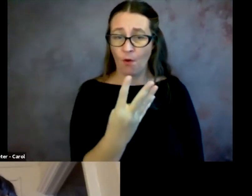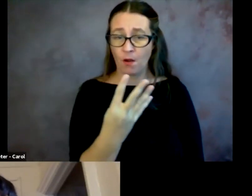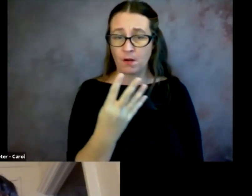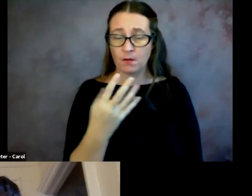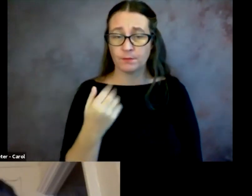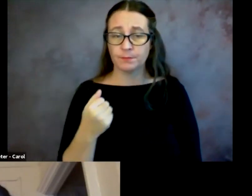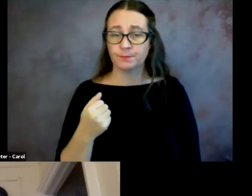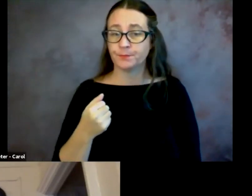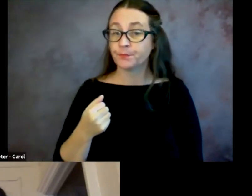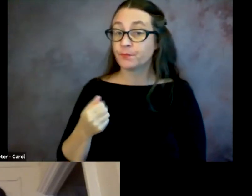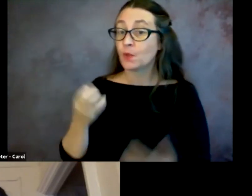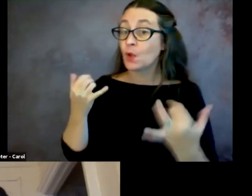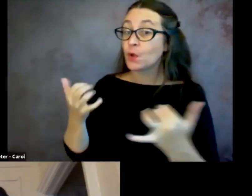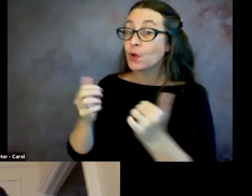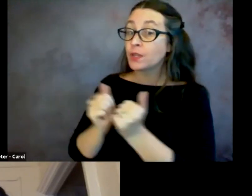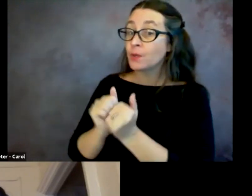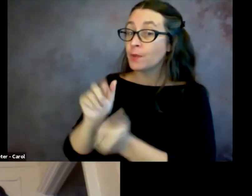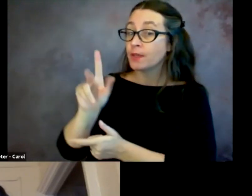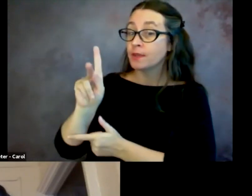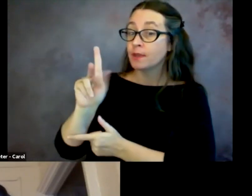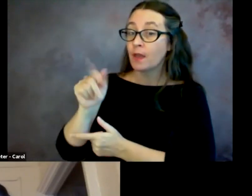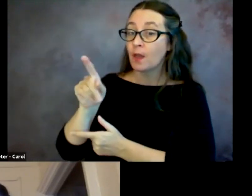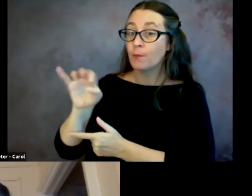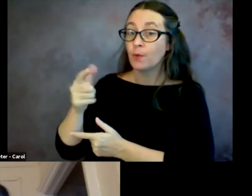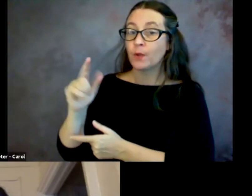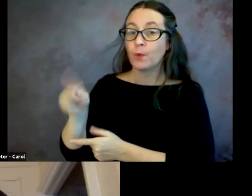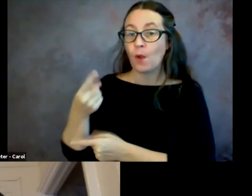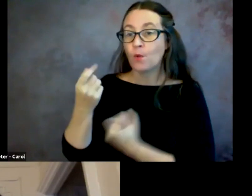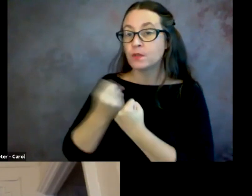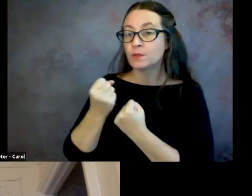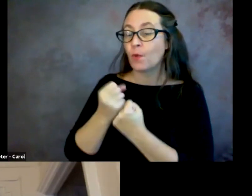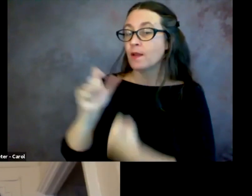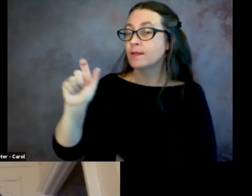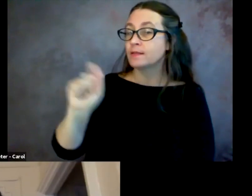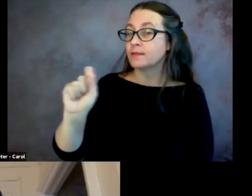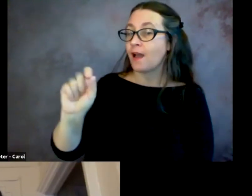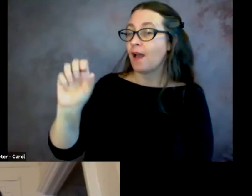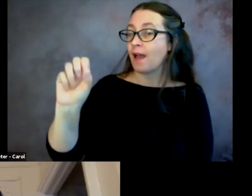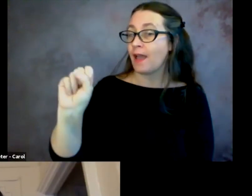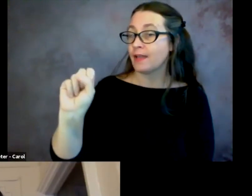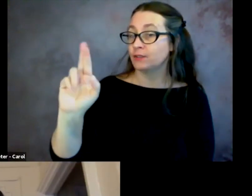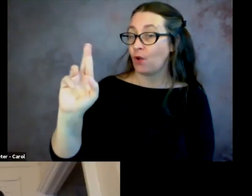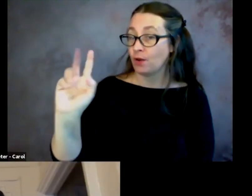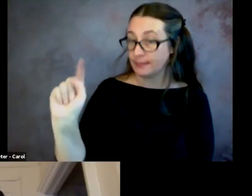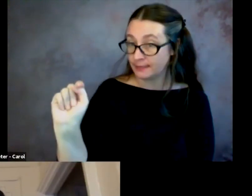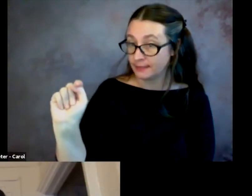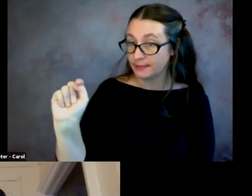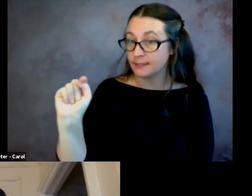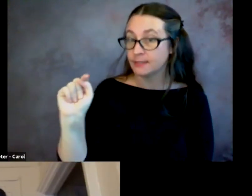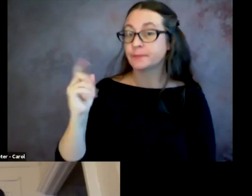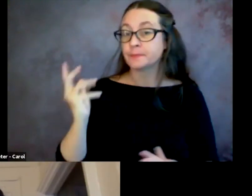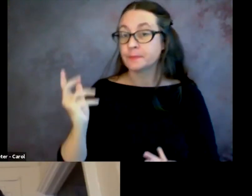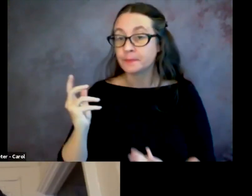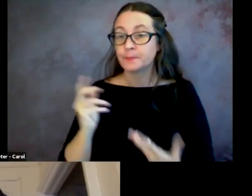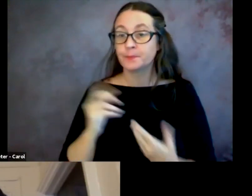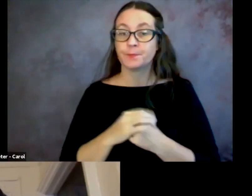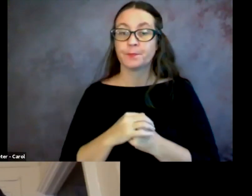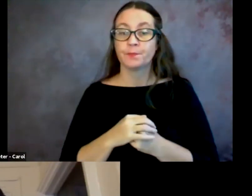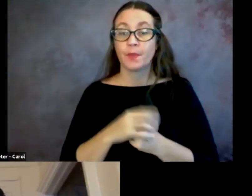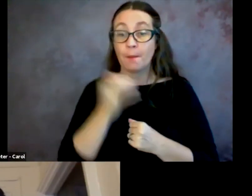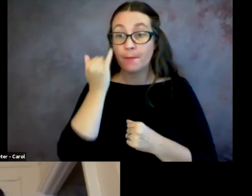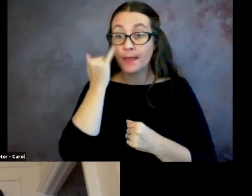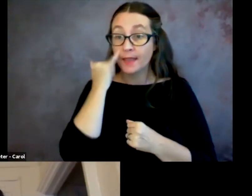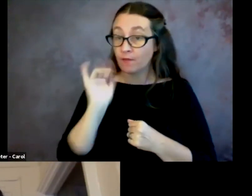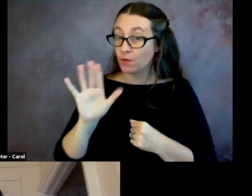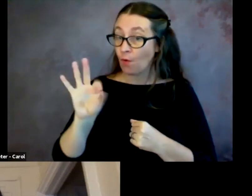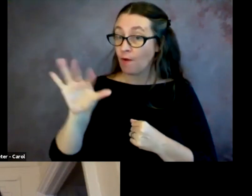So currently with Kapwing, we only support the .srt format. But that said, if the file you have